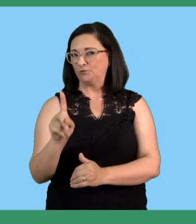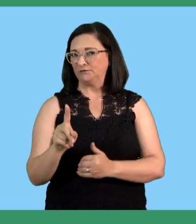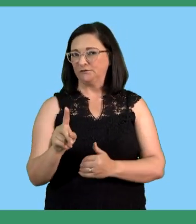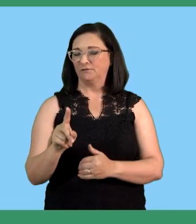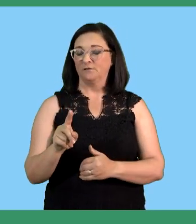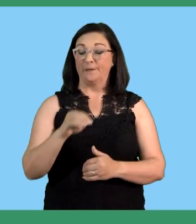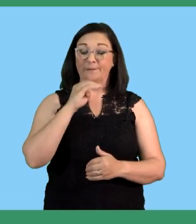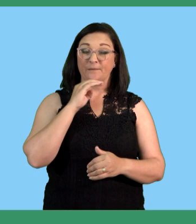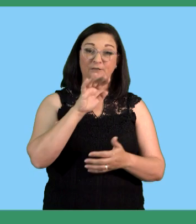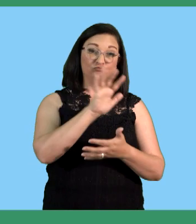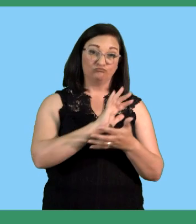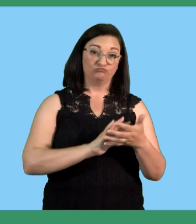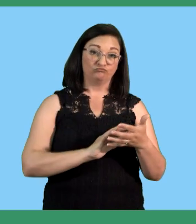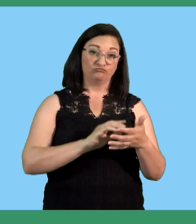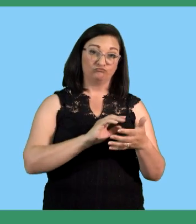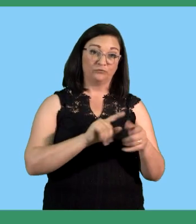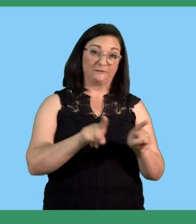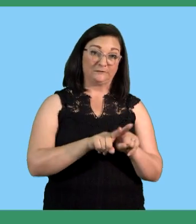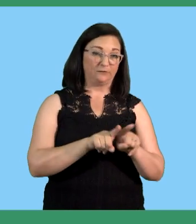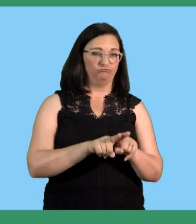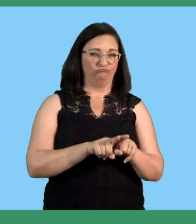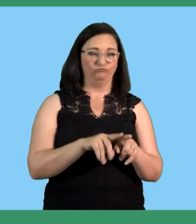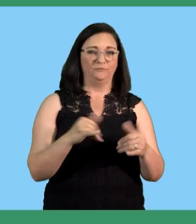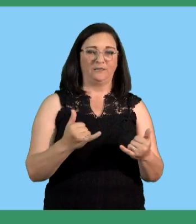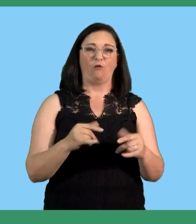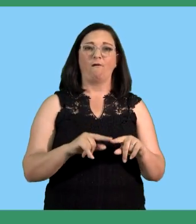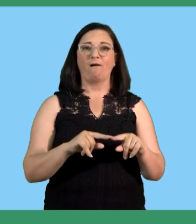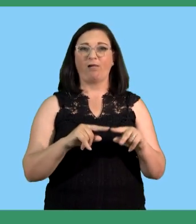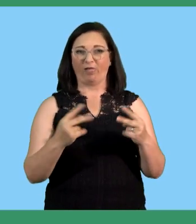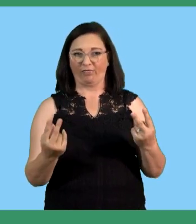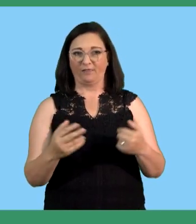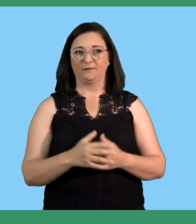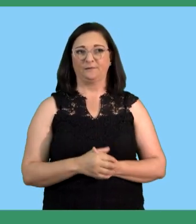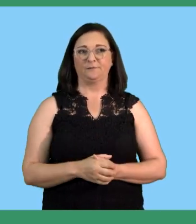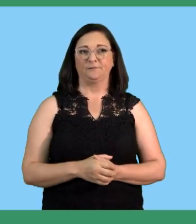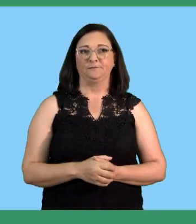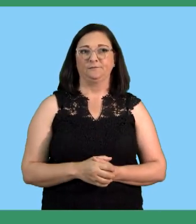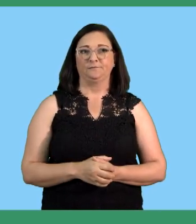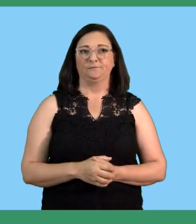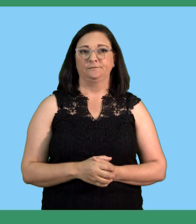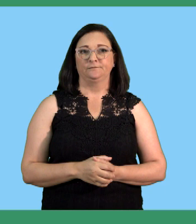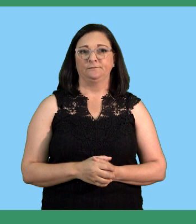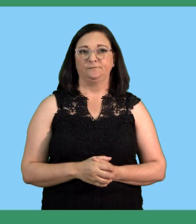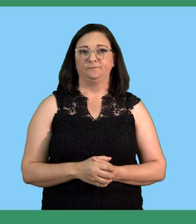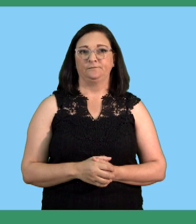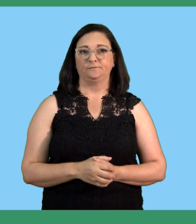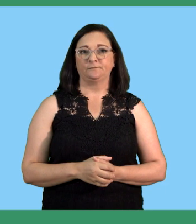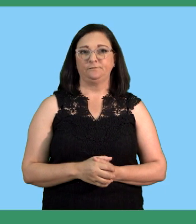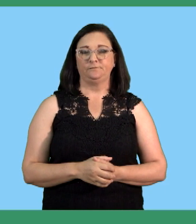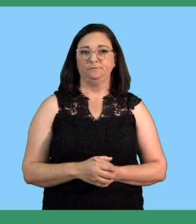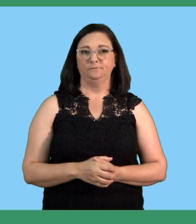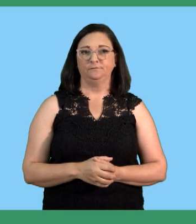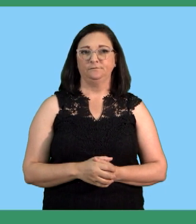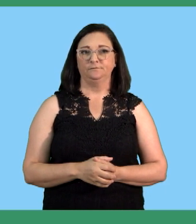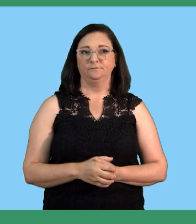not included in the code or in the scenario. Right, the first one says the employer should